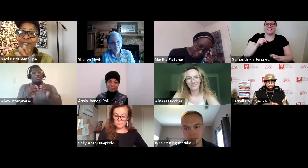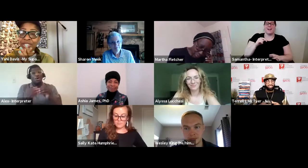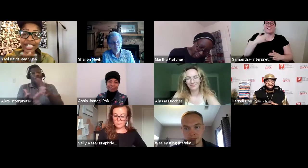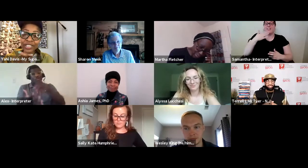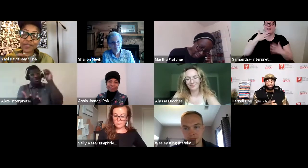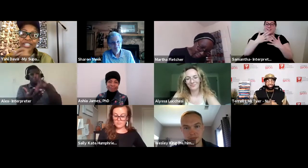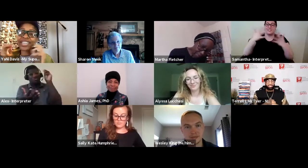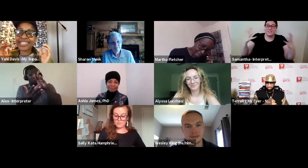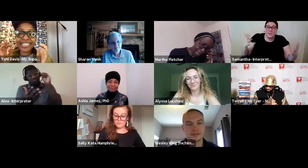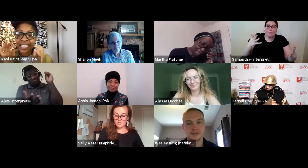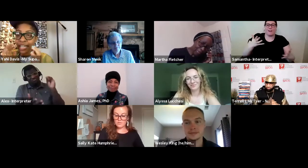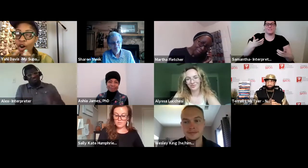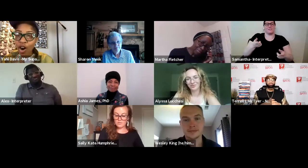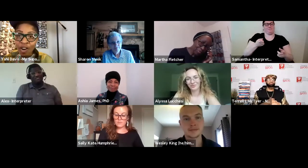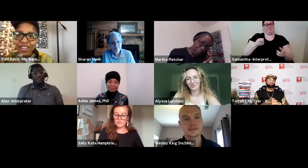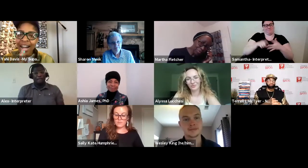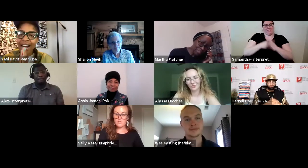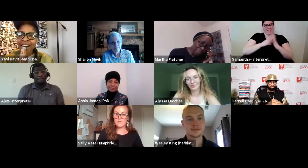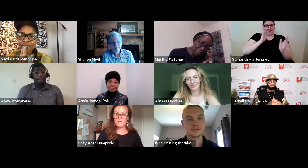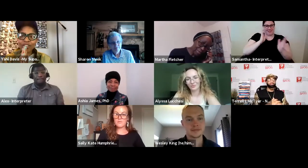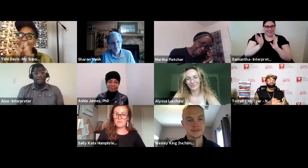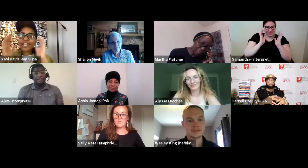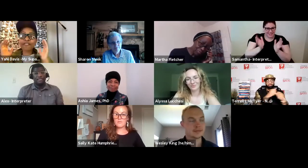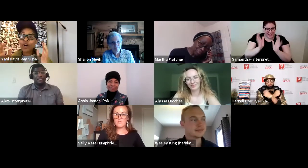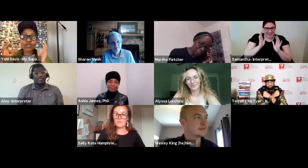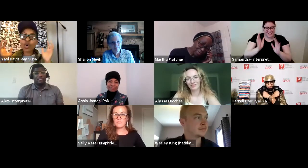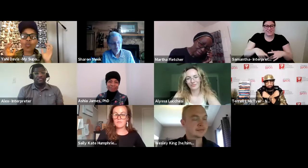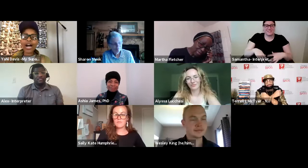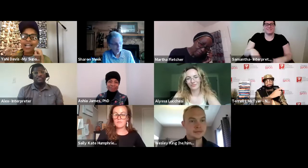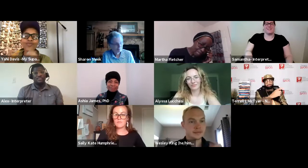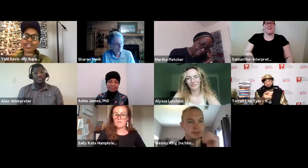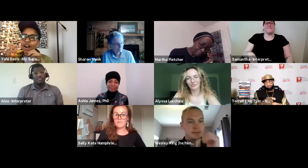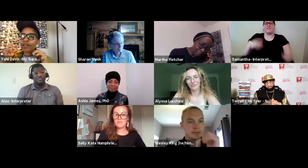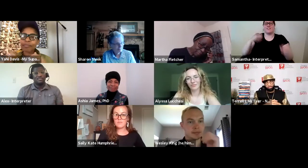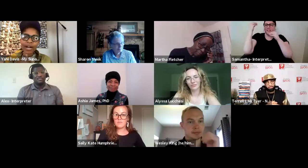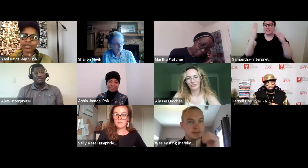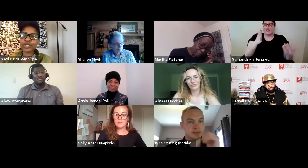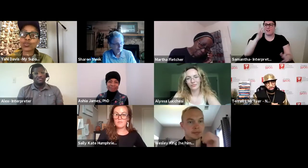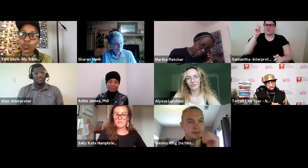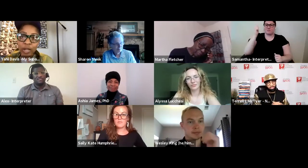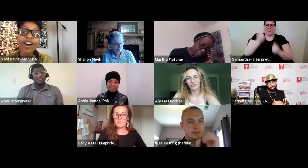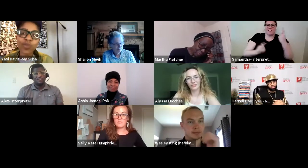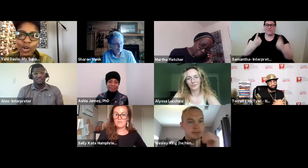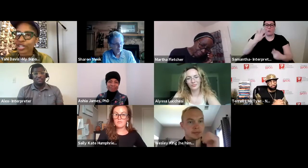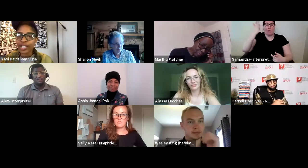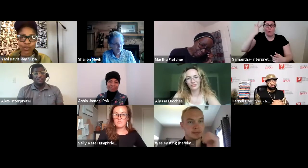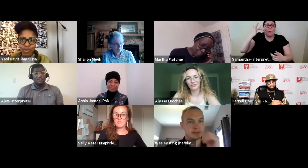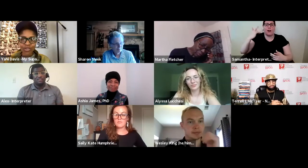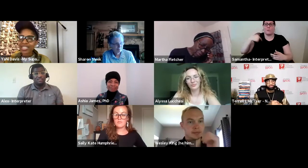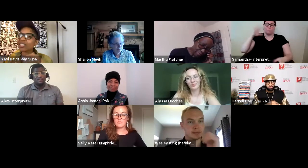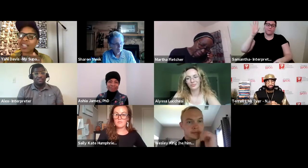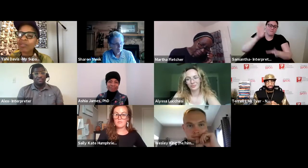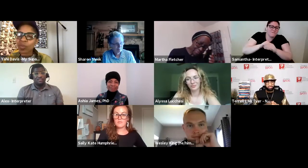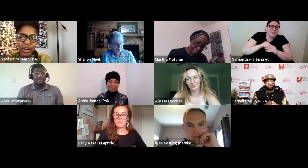being in conversation, for kicking this thing off, for letting the folks know why we are about this love Yes. work in the